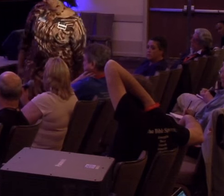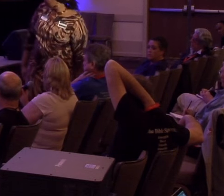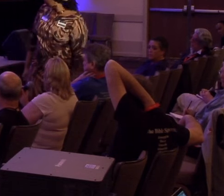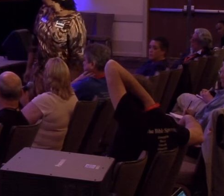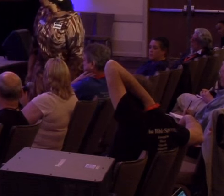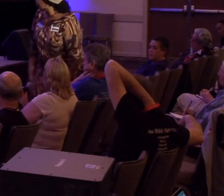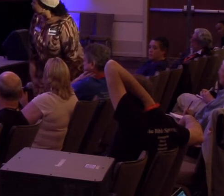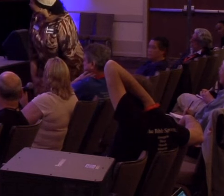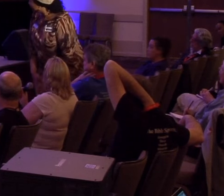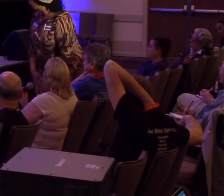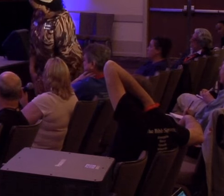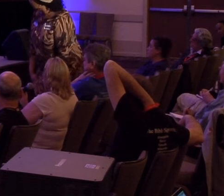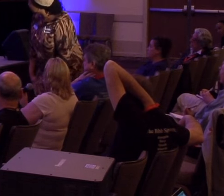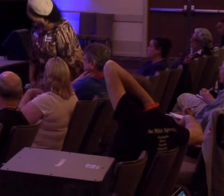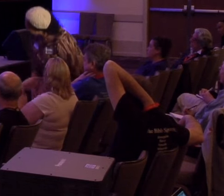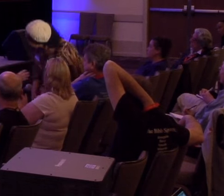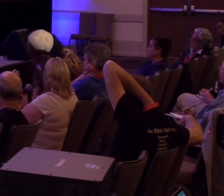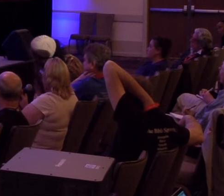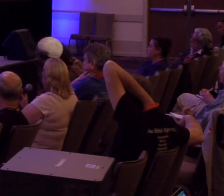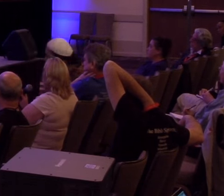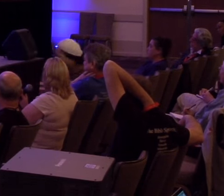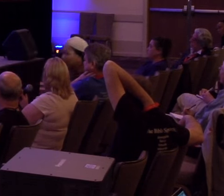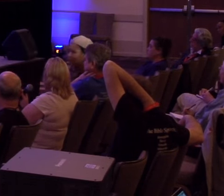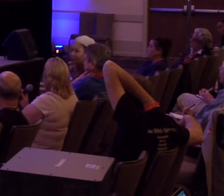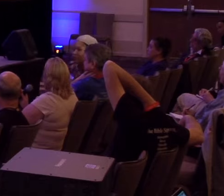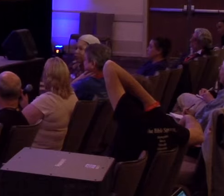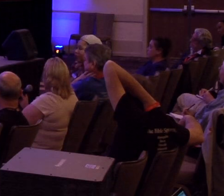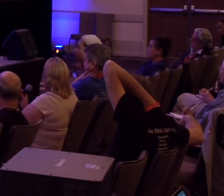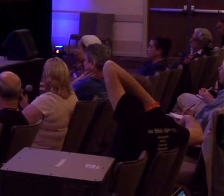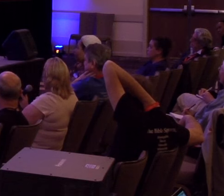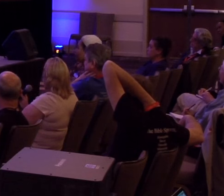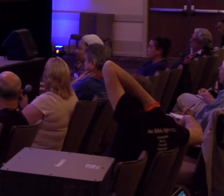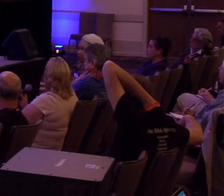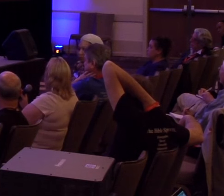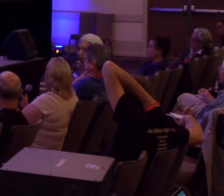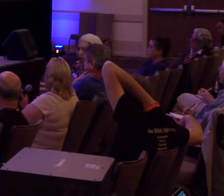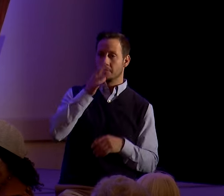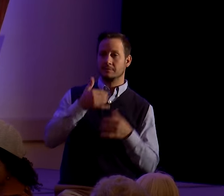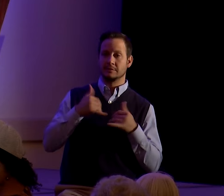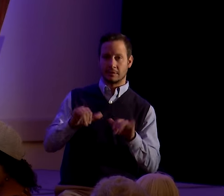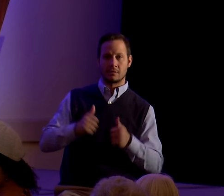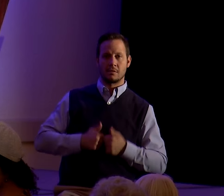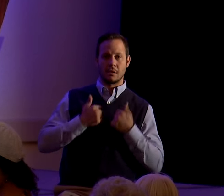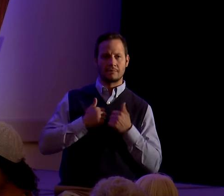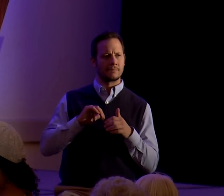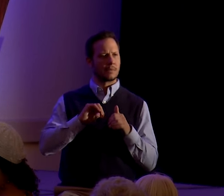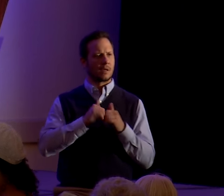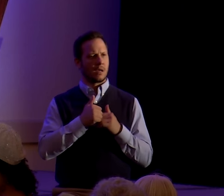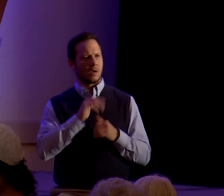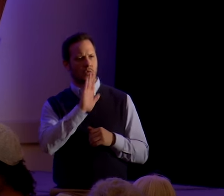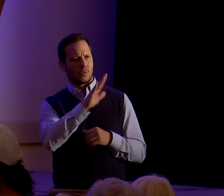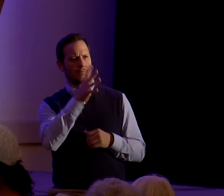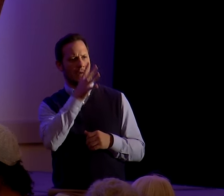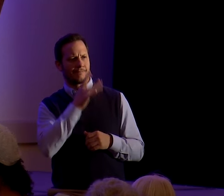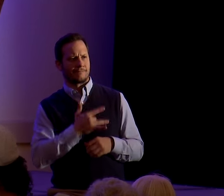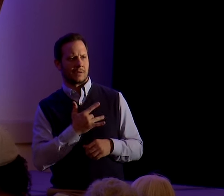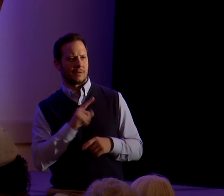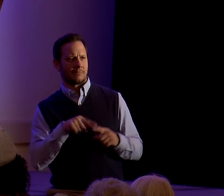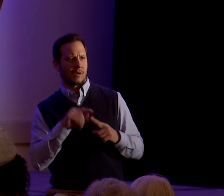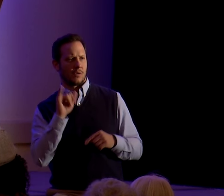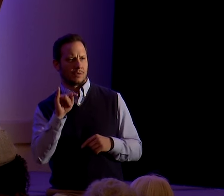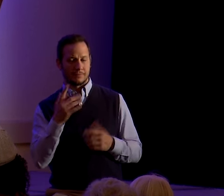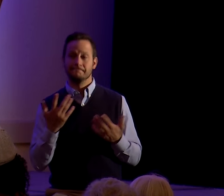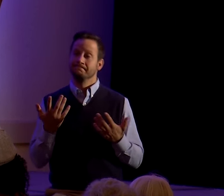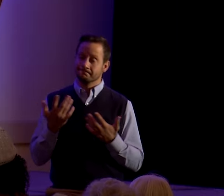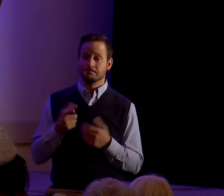were your parents still alive when you? My mom was still alive at that time, yes. And how did she feel about your religion? Well, like a